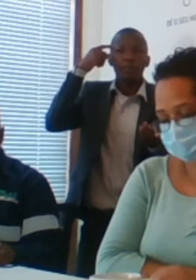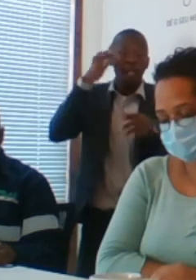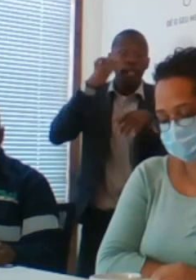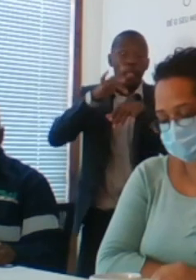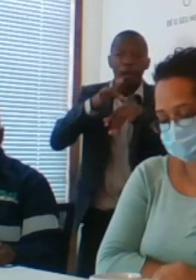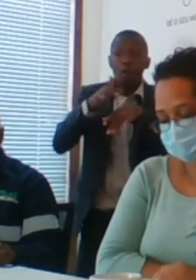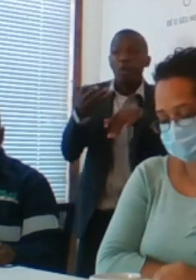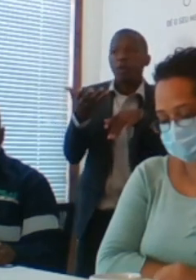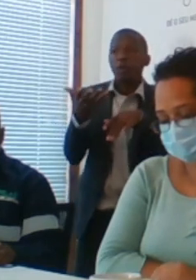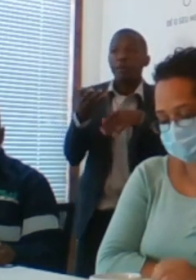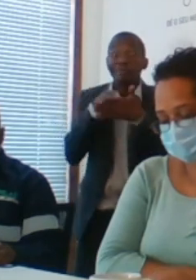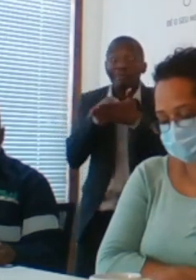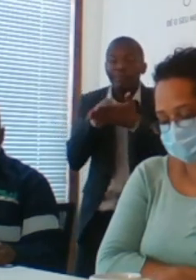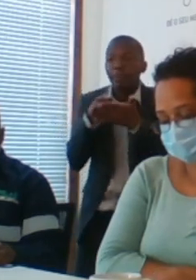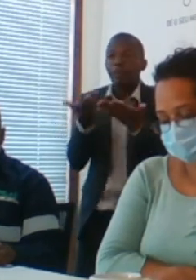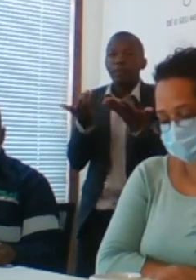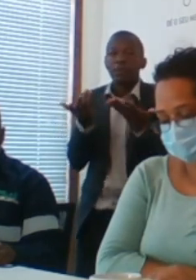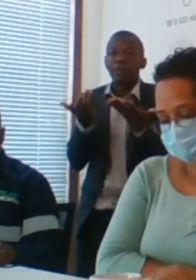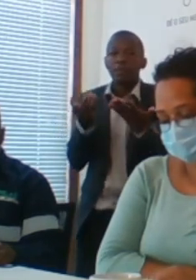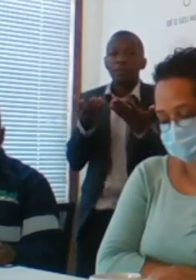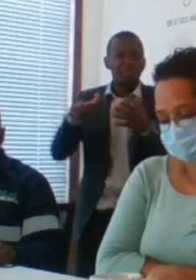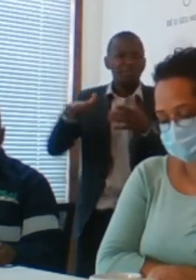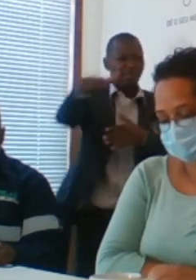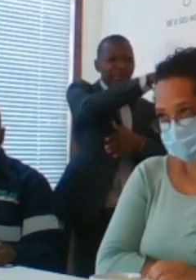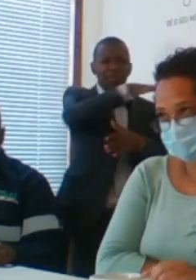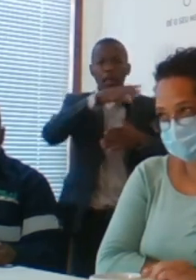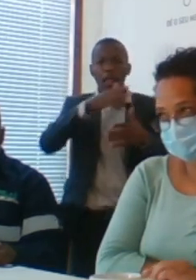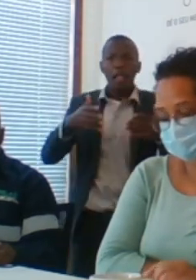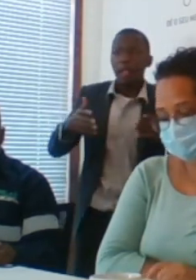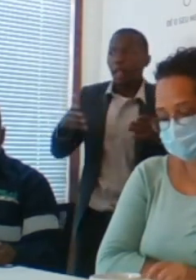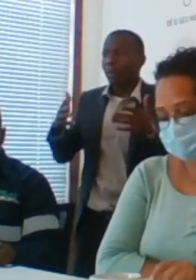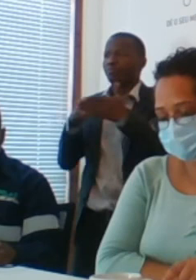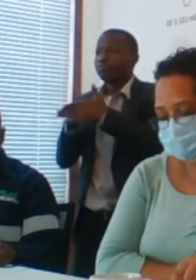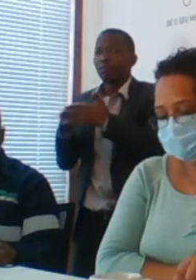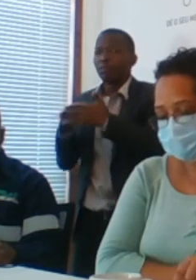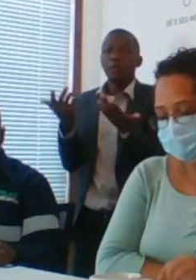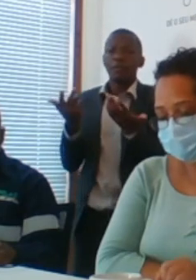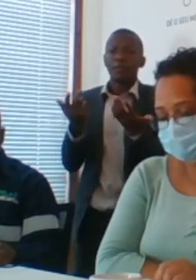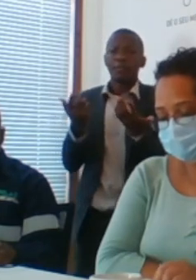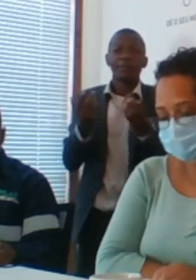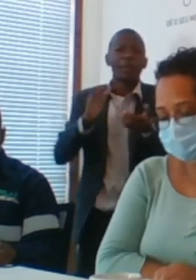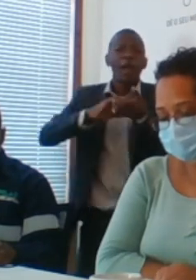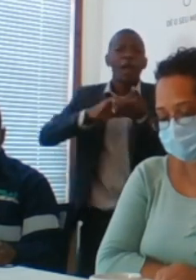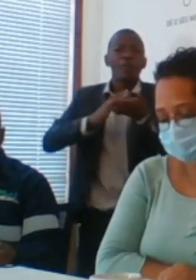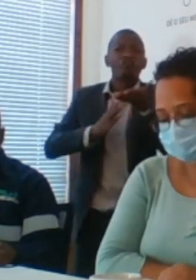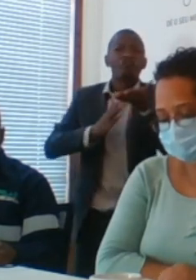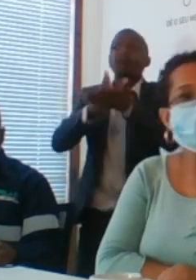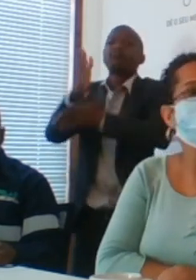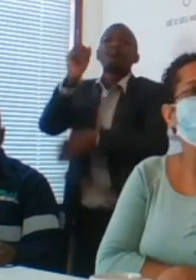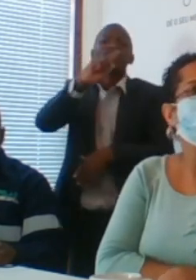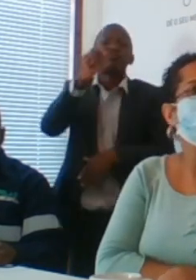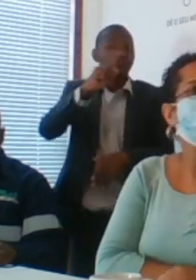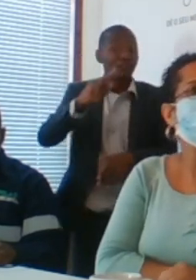impairment and environmental barriers resulting in limited